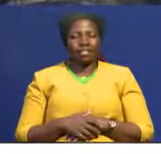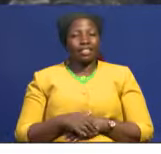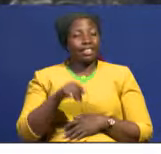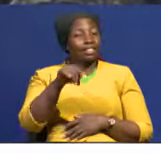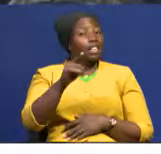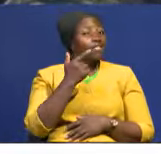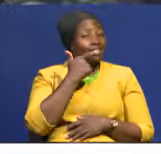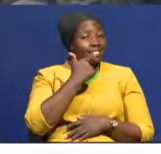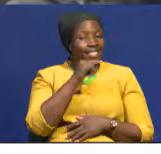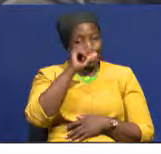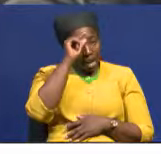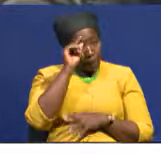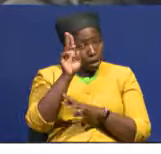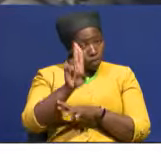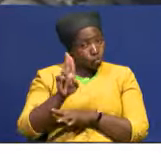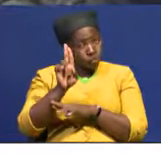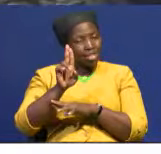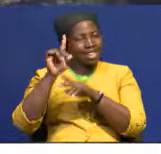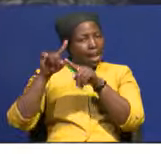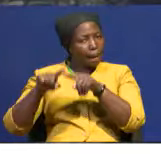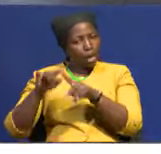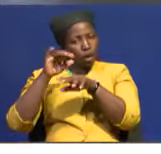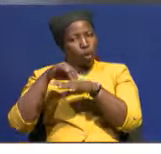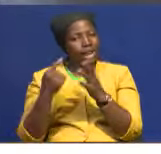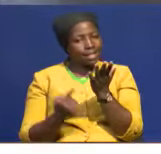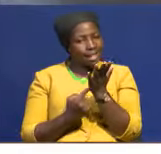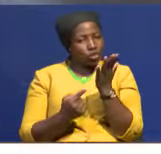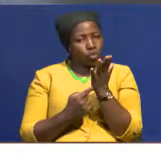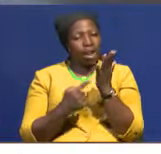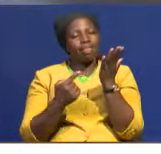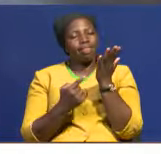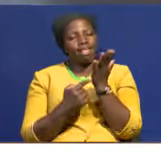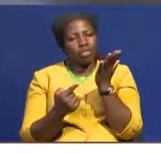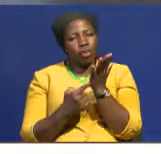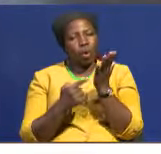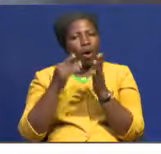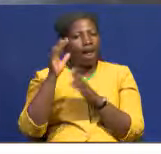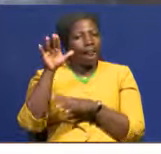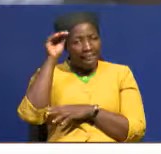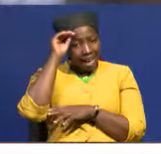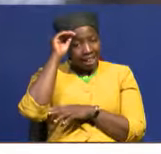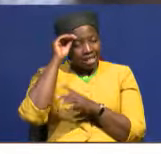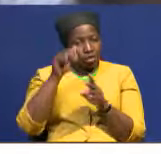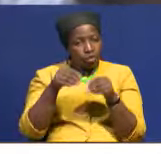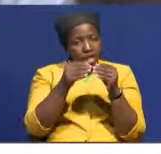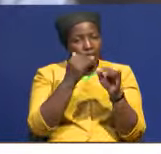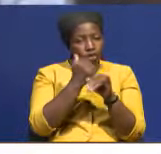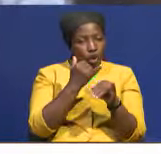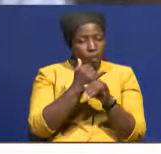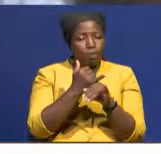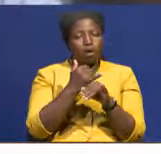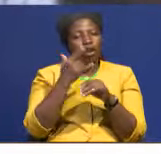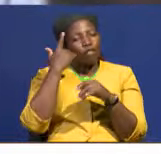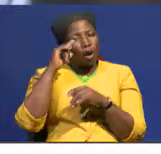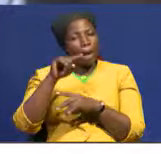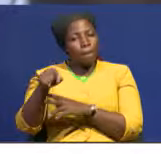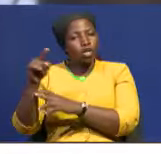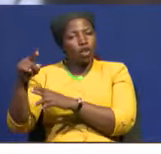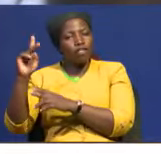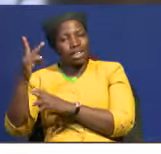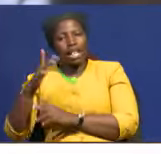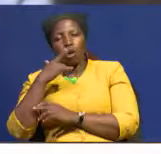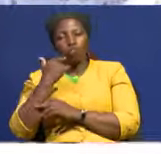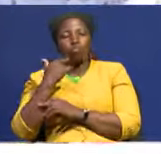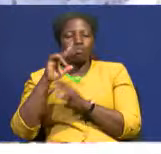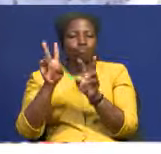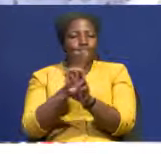the government is banking on technology and digital literacy to provide jobs and market space for millions of Kenyans looking for jobs and market for